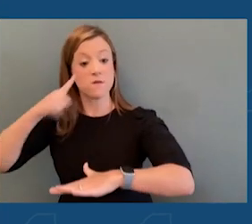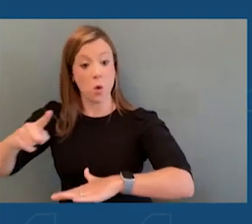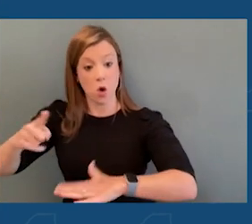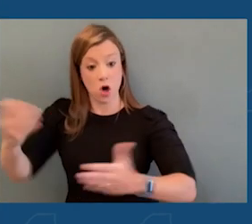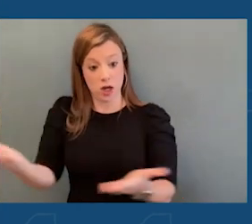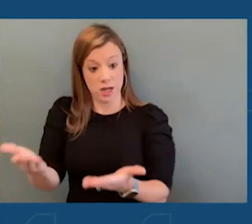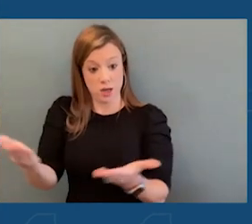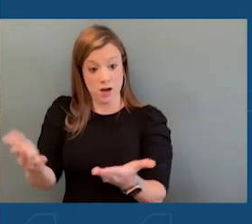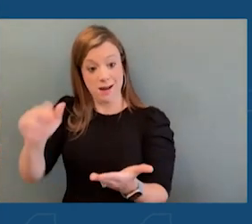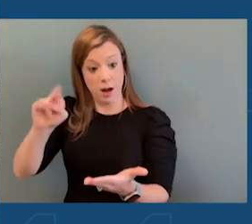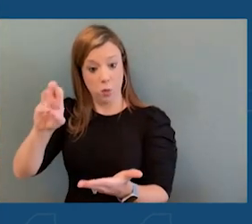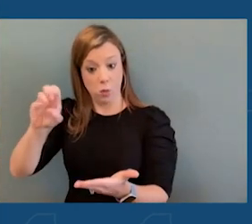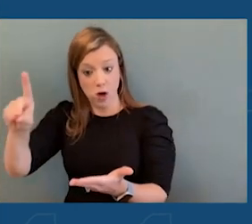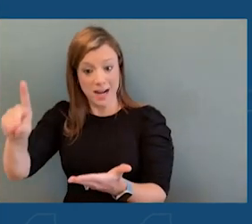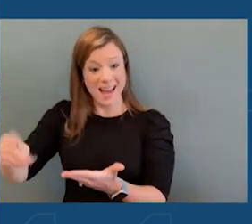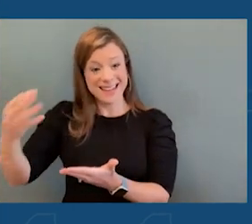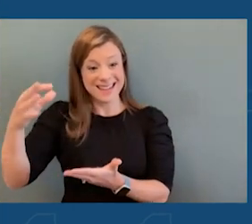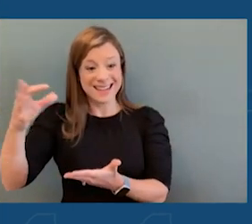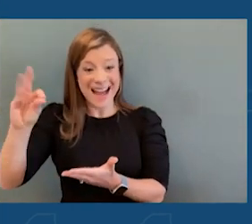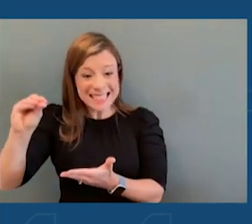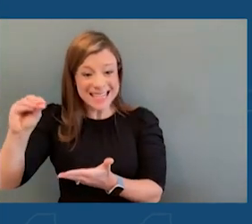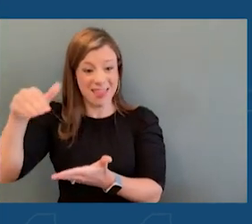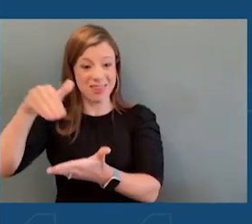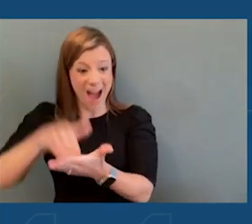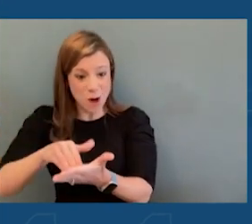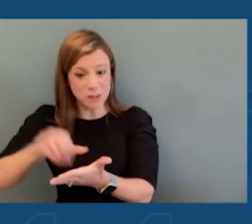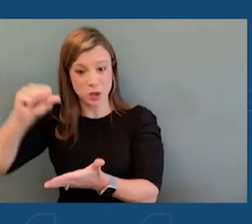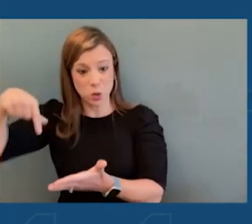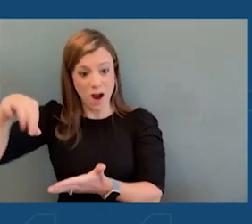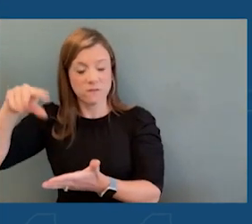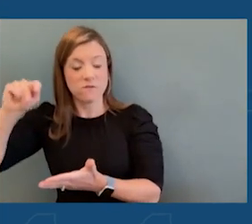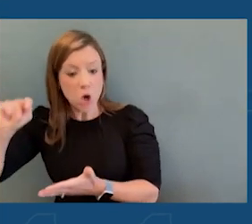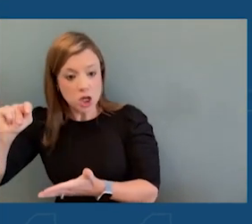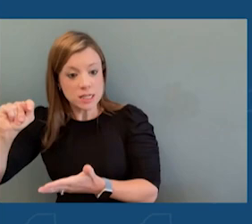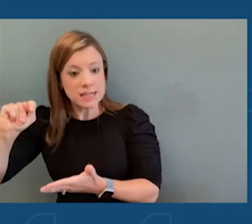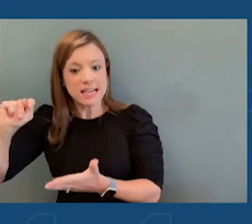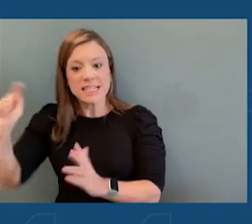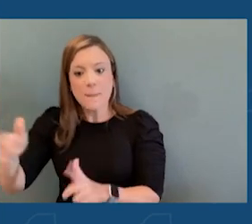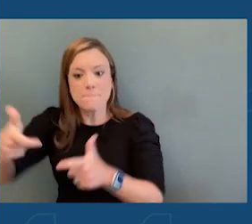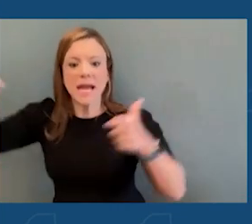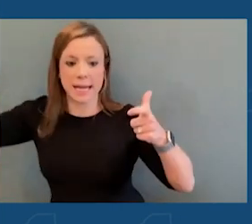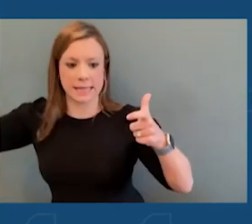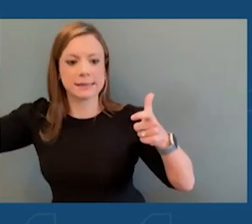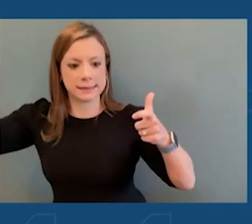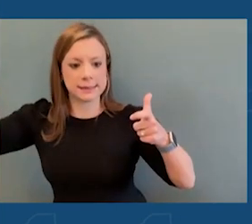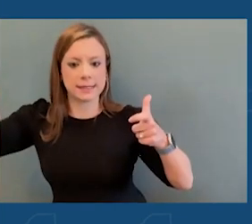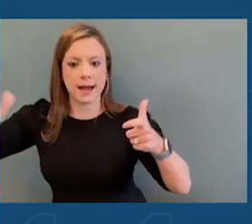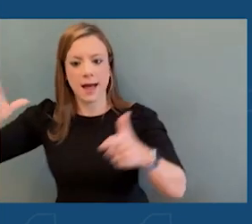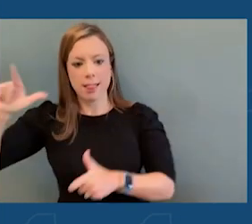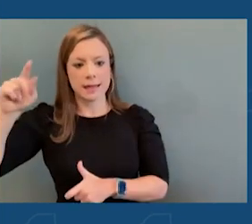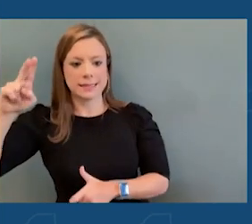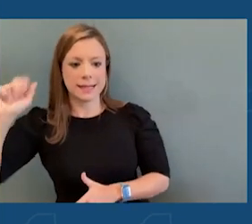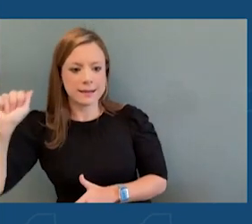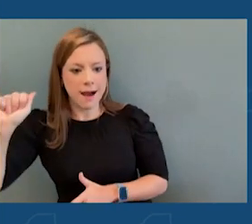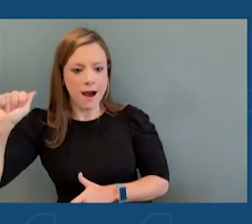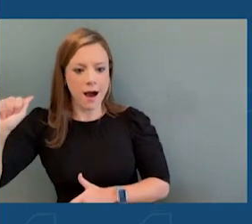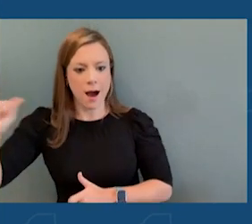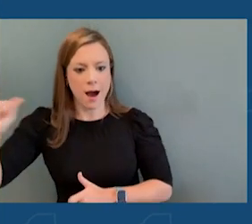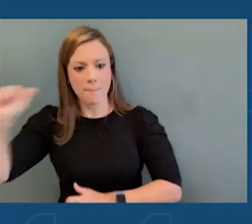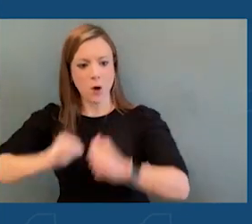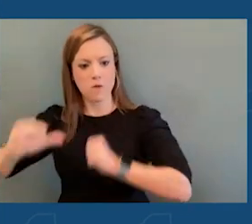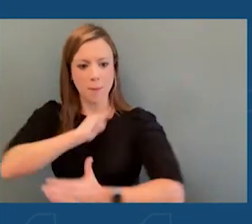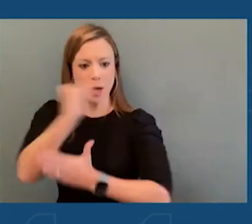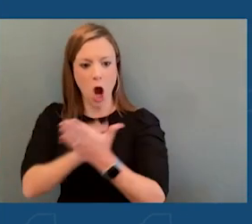19,000 square feet, it will be the largest Latina-operated theater and performing arts center in New York. Qué orgullo.